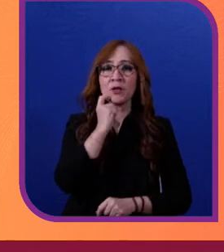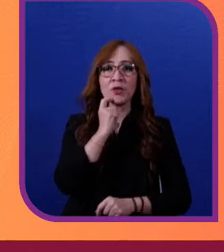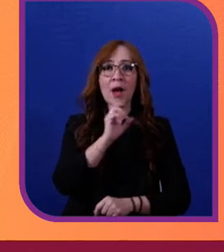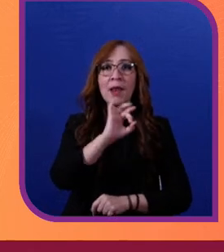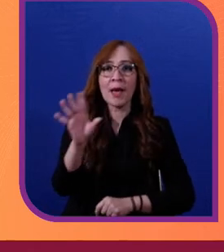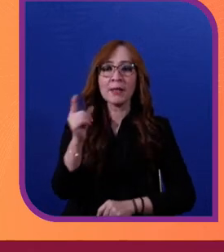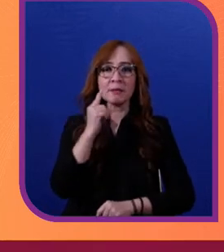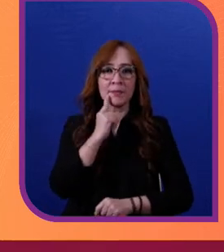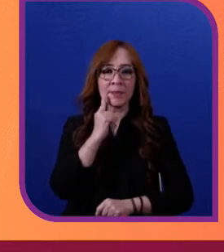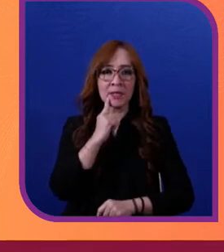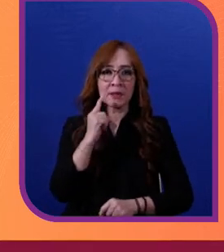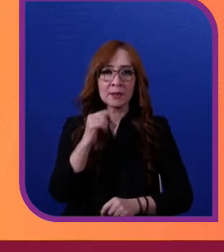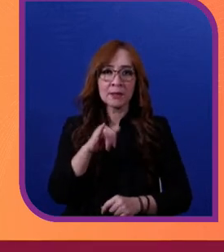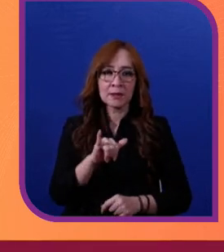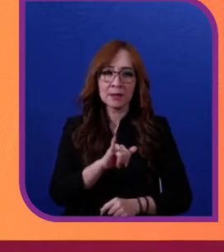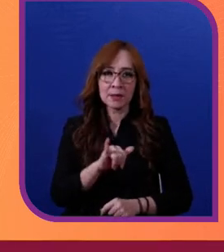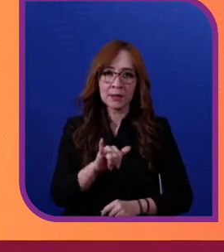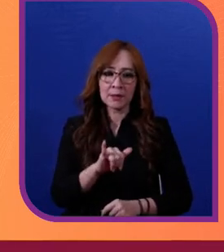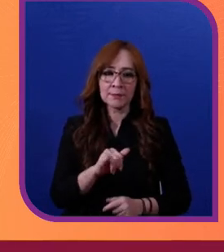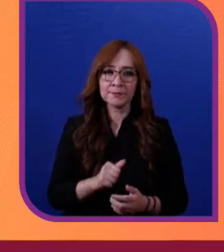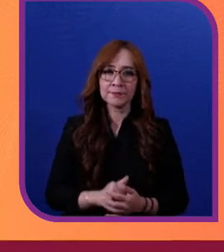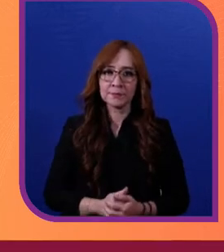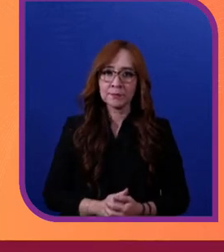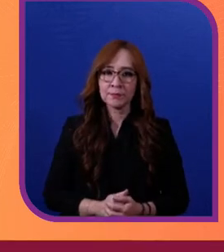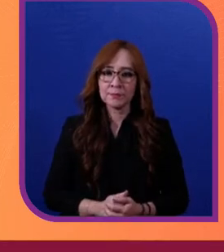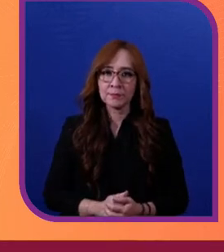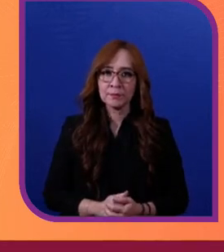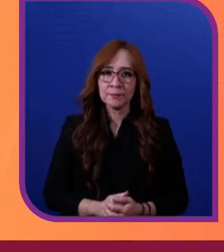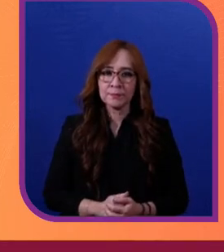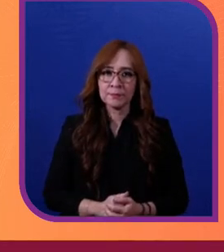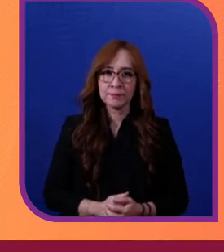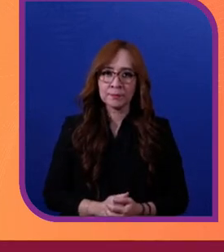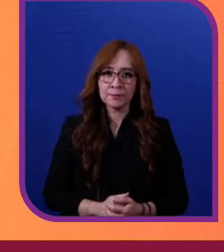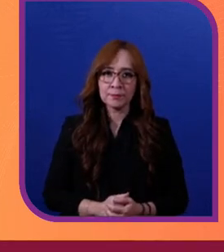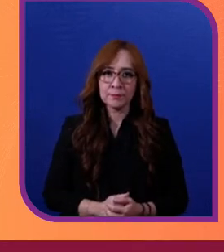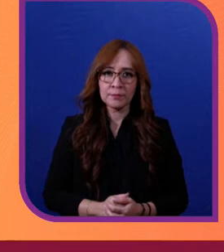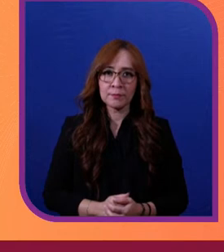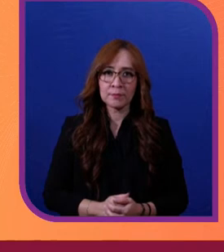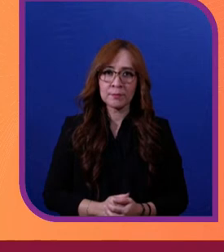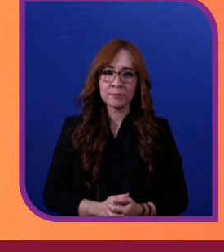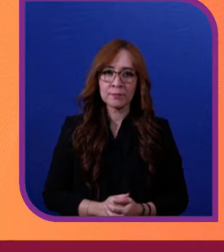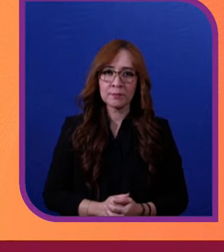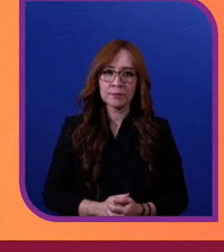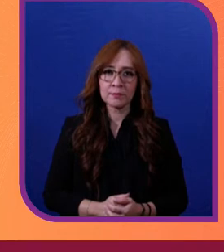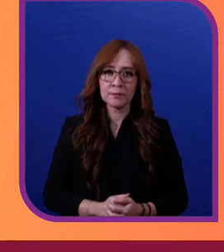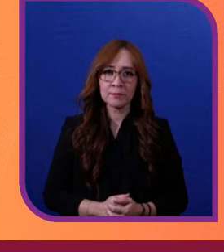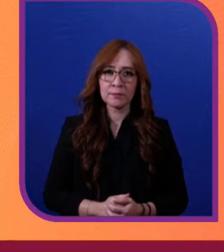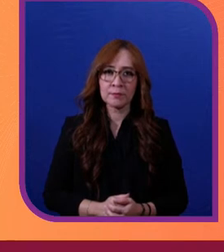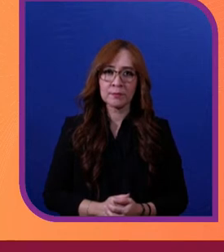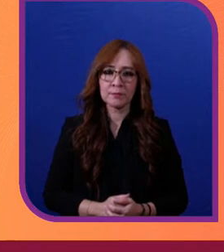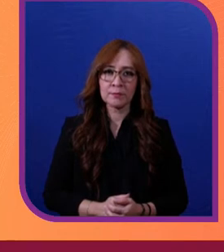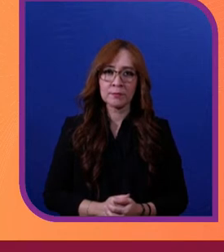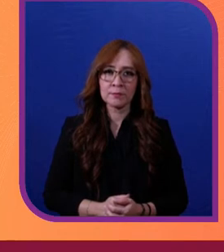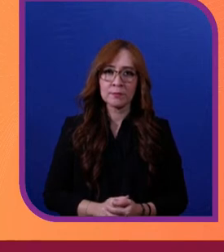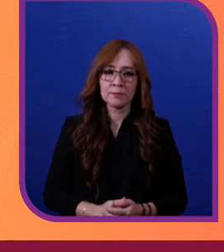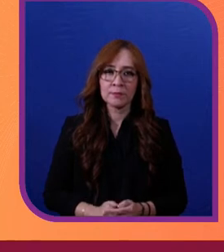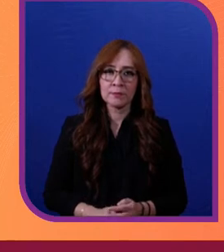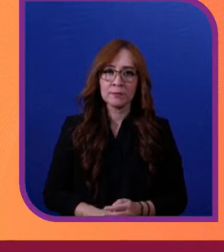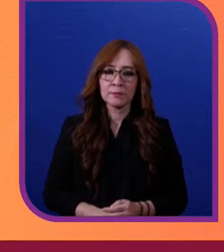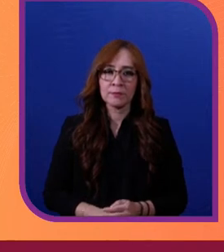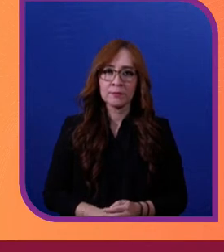awesome New Years day in the market acentric W et Dove or MW ganti